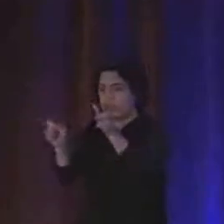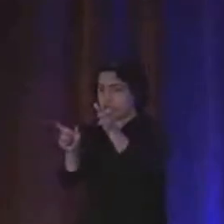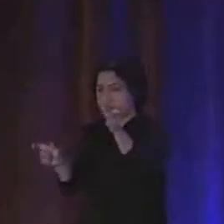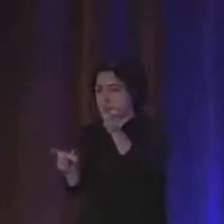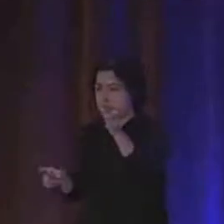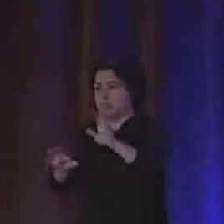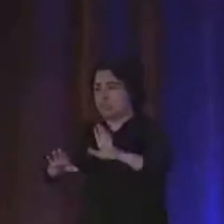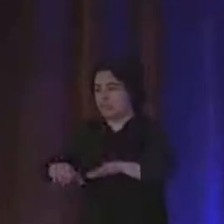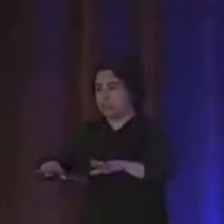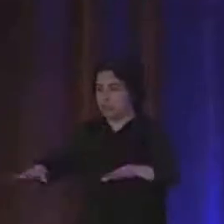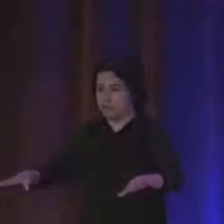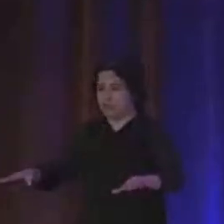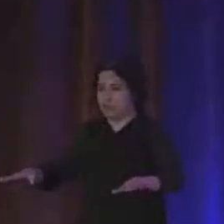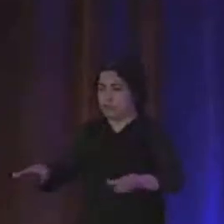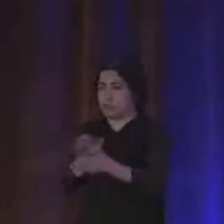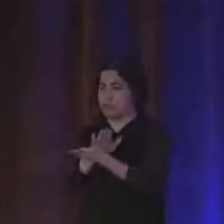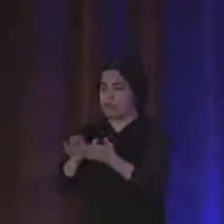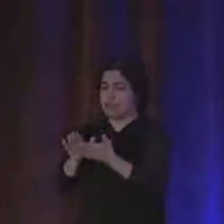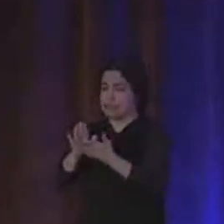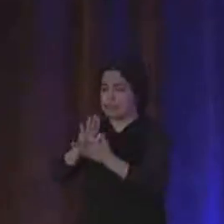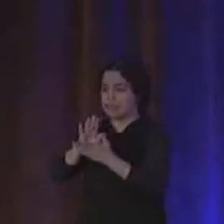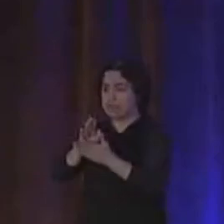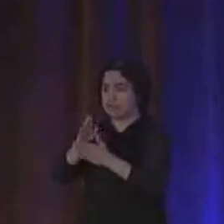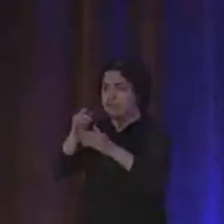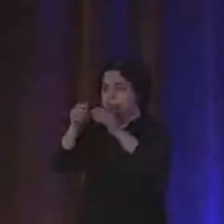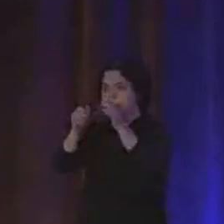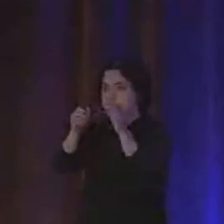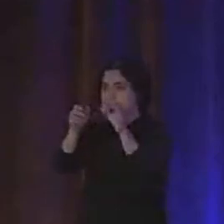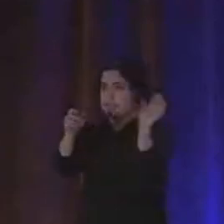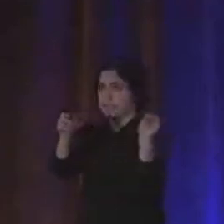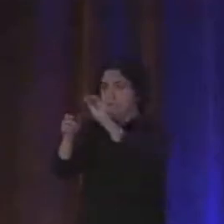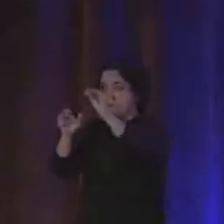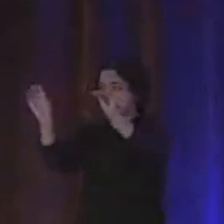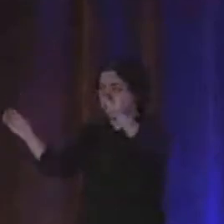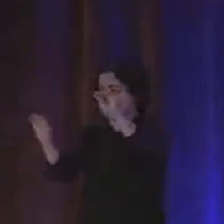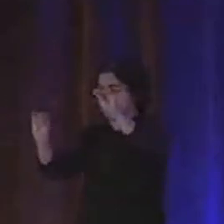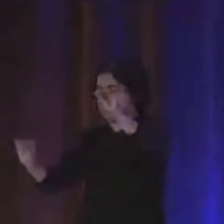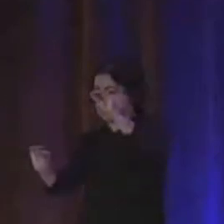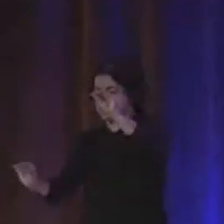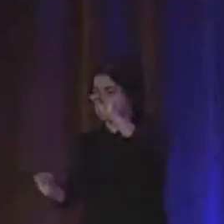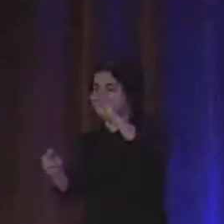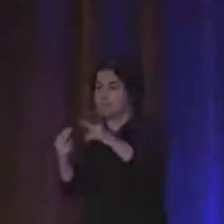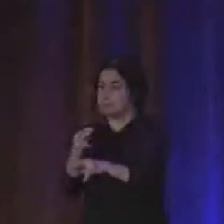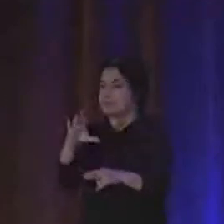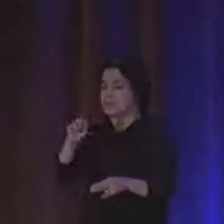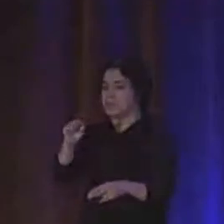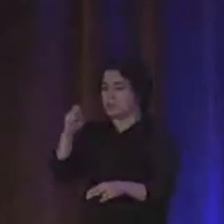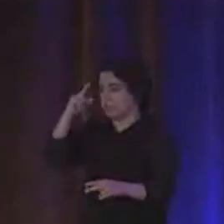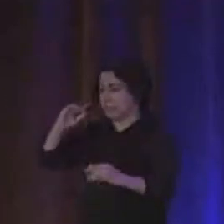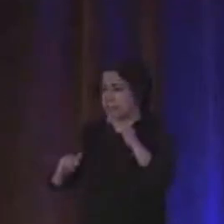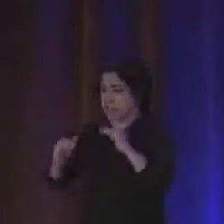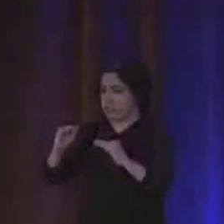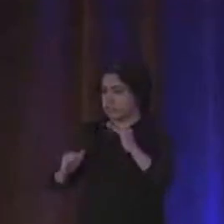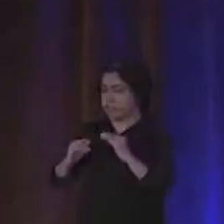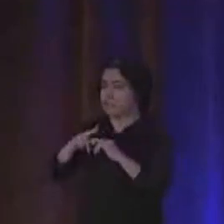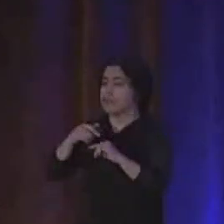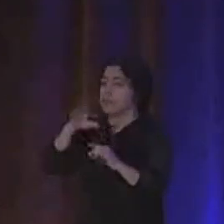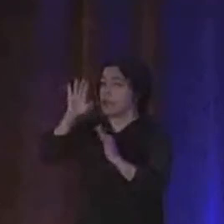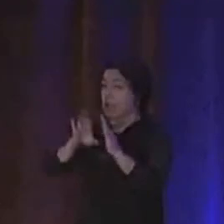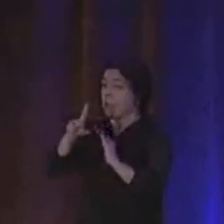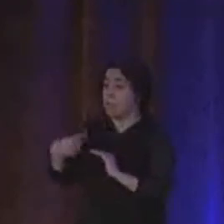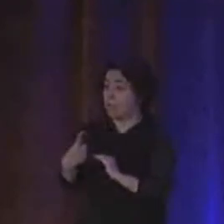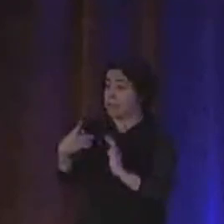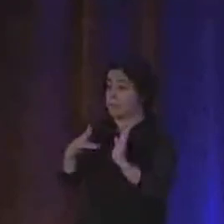have it nicely positioned and use some CSS to balance it. And you can have an icon-only button.